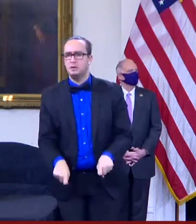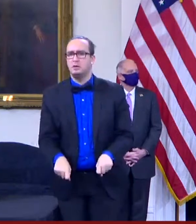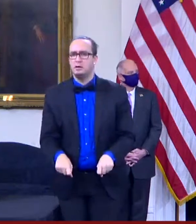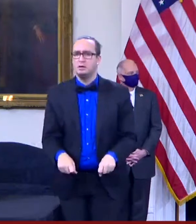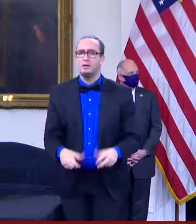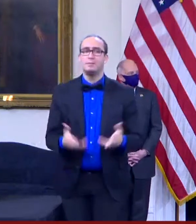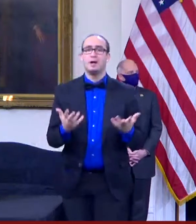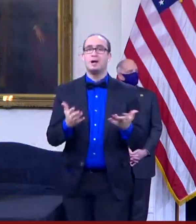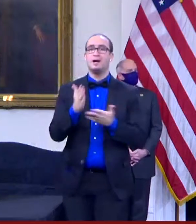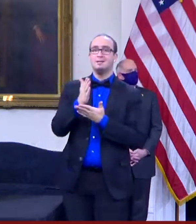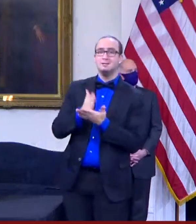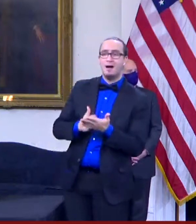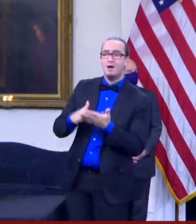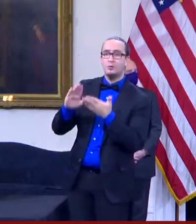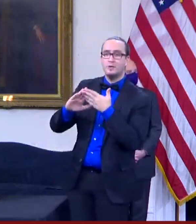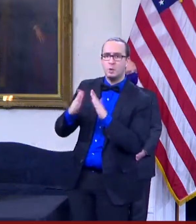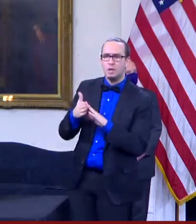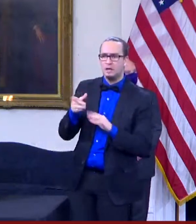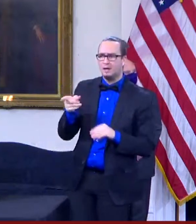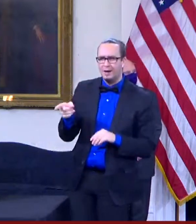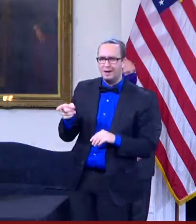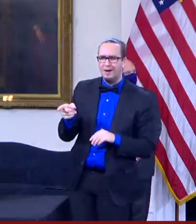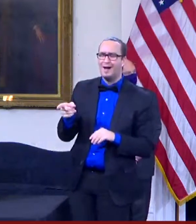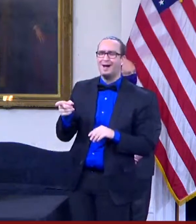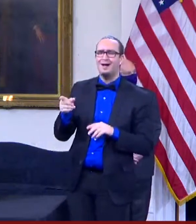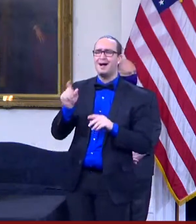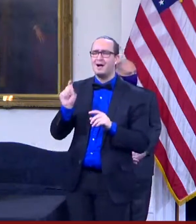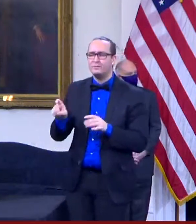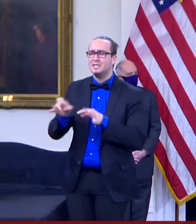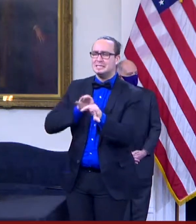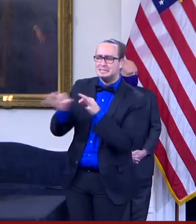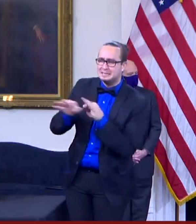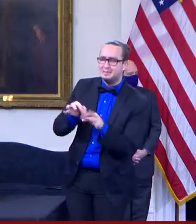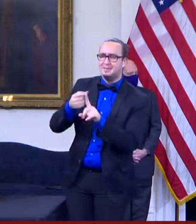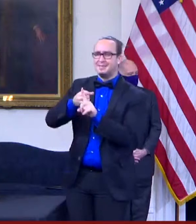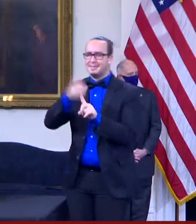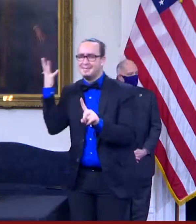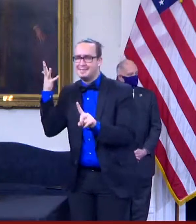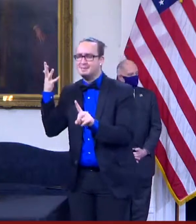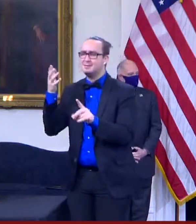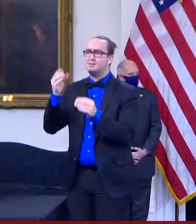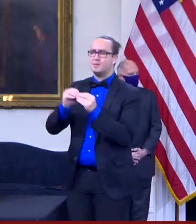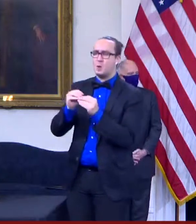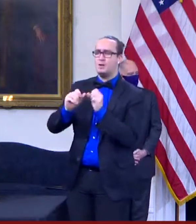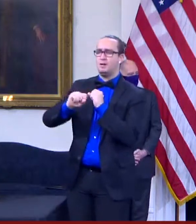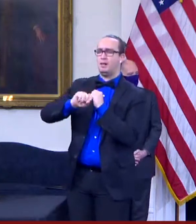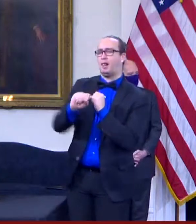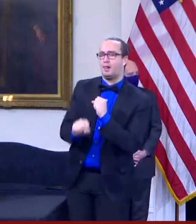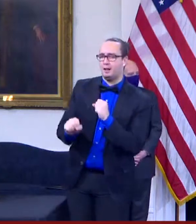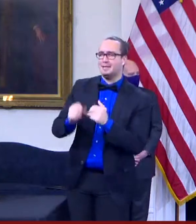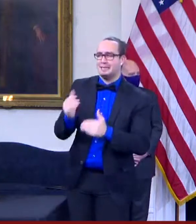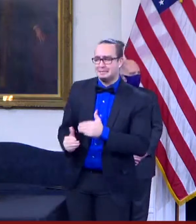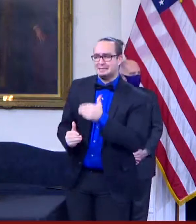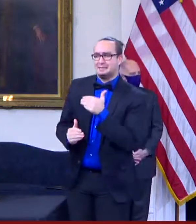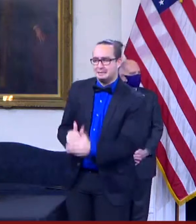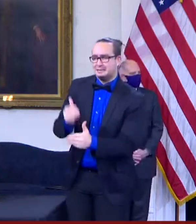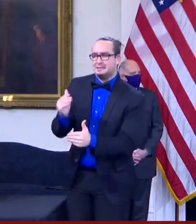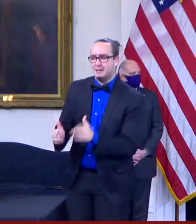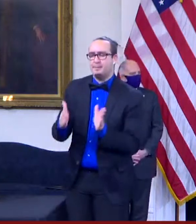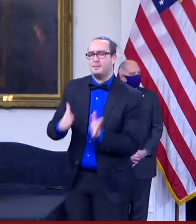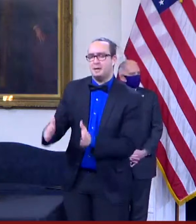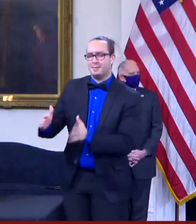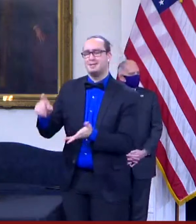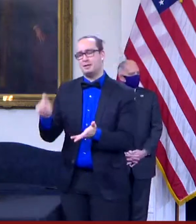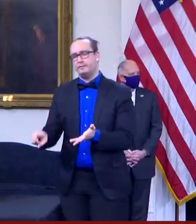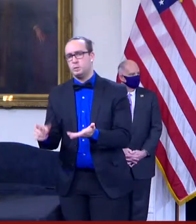How do we get people in? So it's really situation specific. And we are very intentional about working with the community, not to stress anyone,